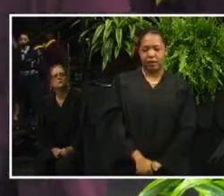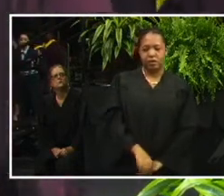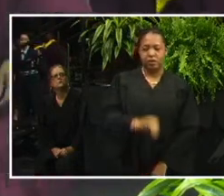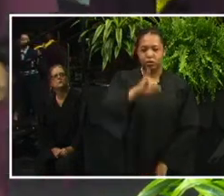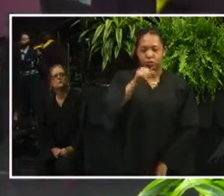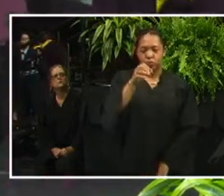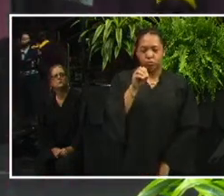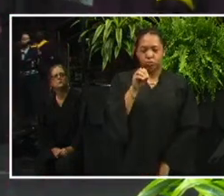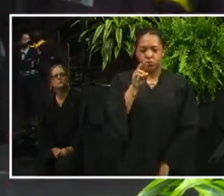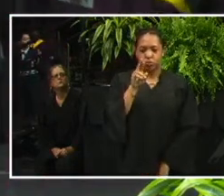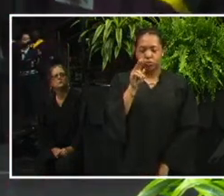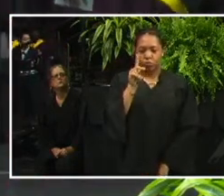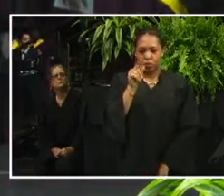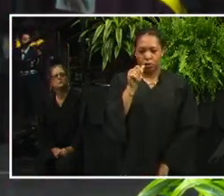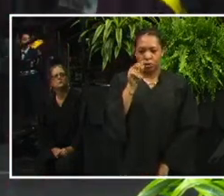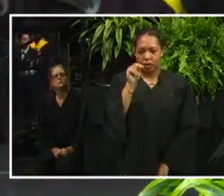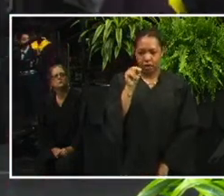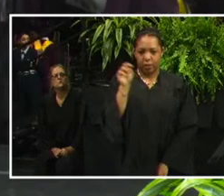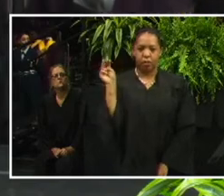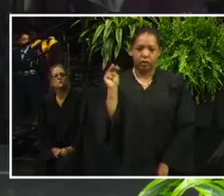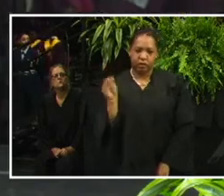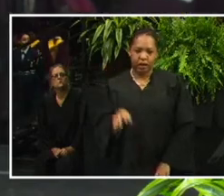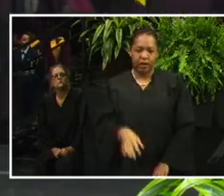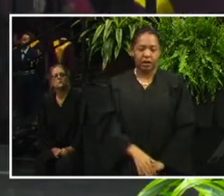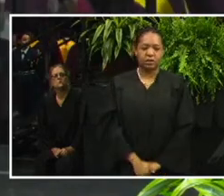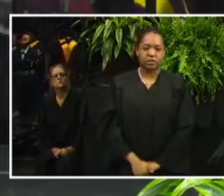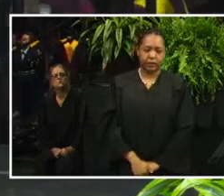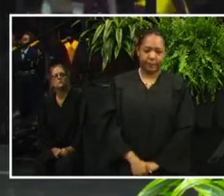Jordan Moya Martinez.